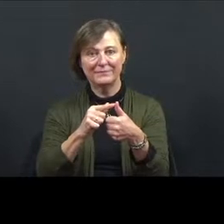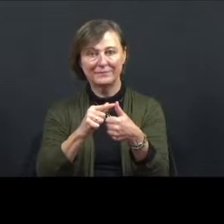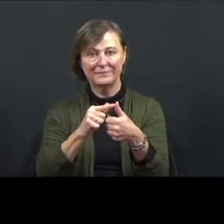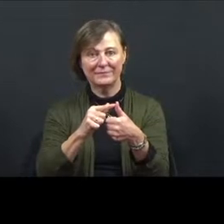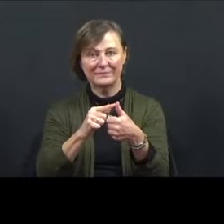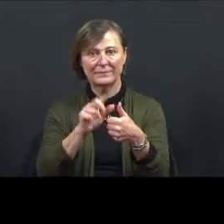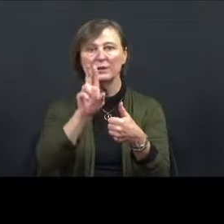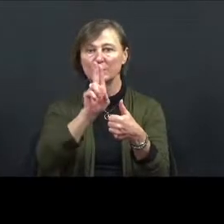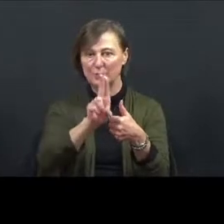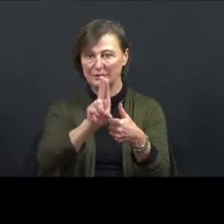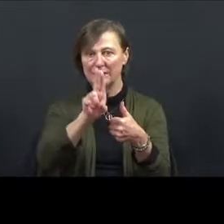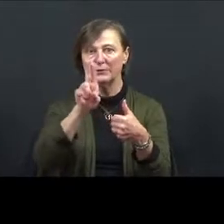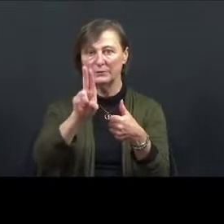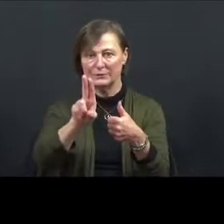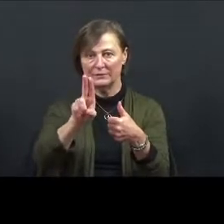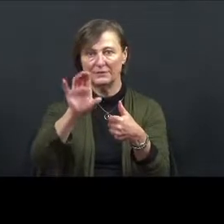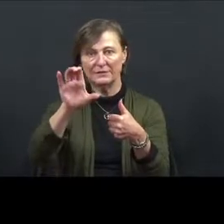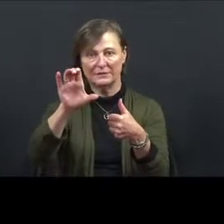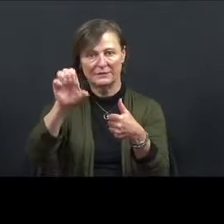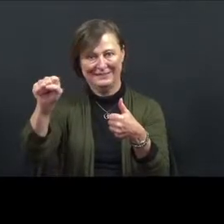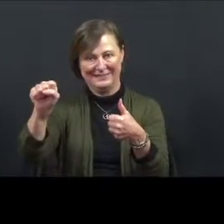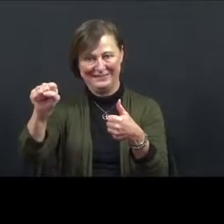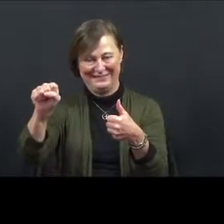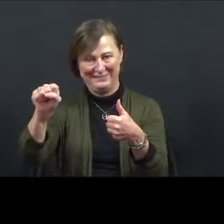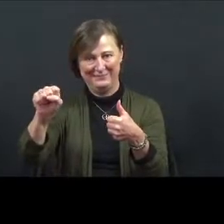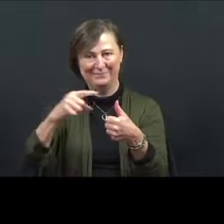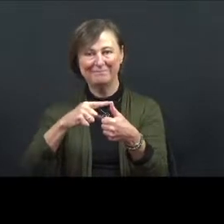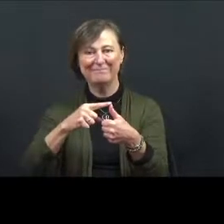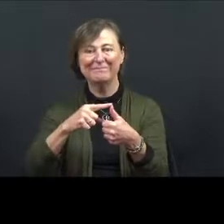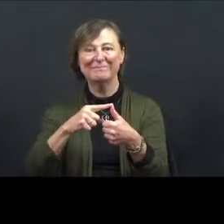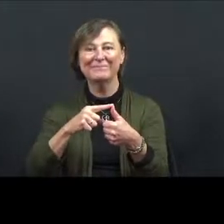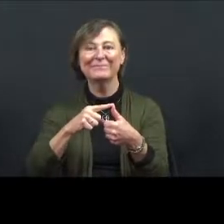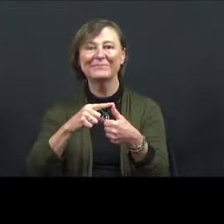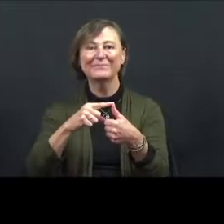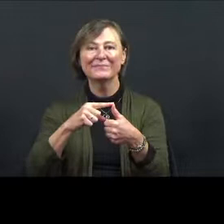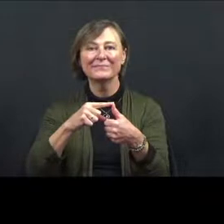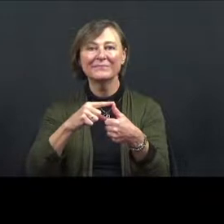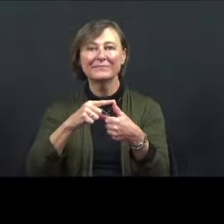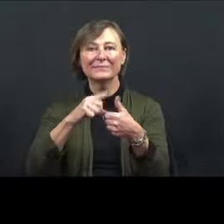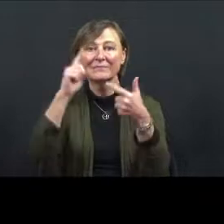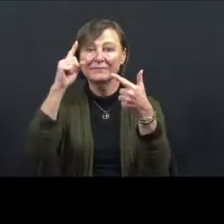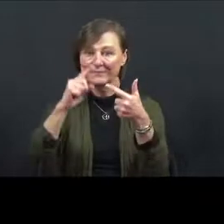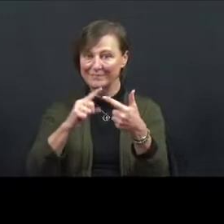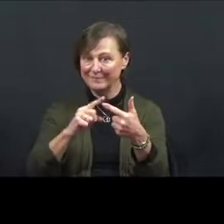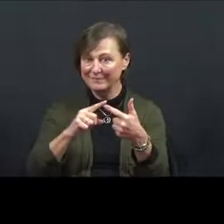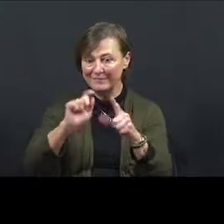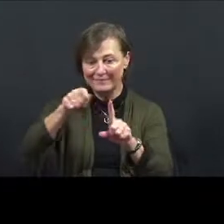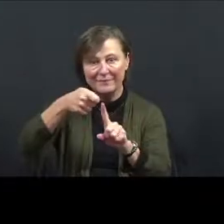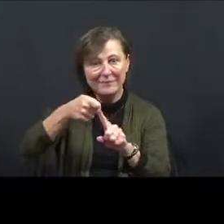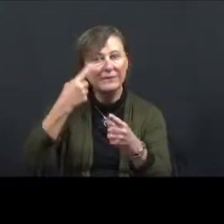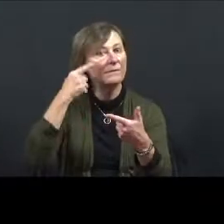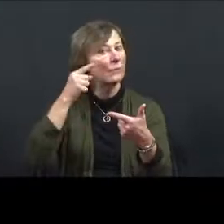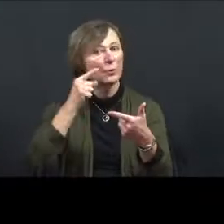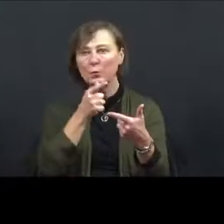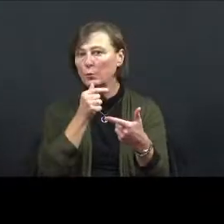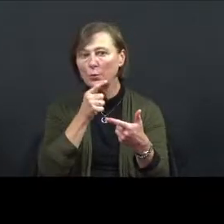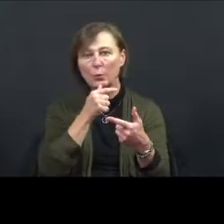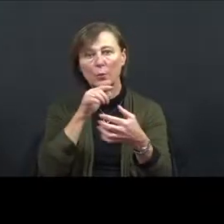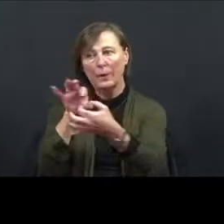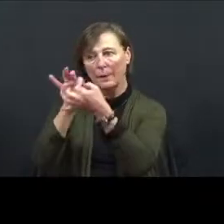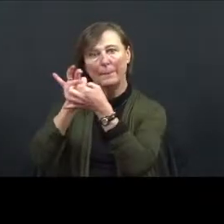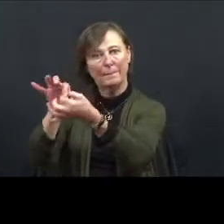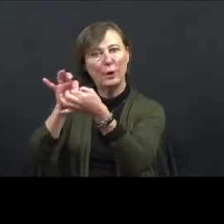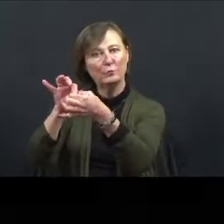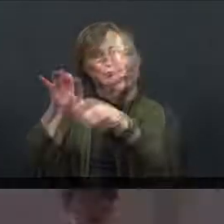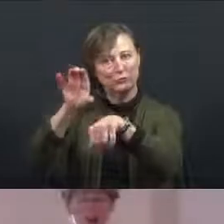the Unitarian Universalist Congregation of Salem. We light our second chalice for our partner